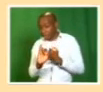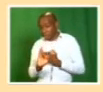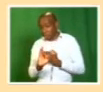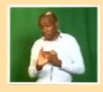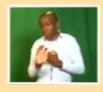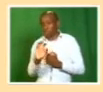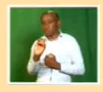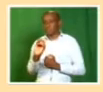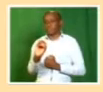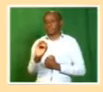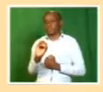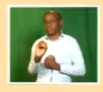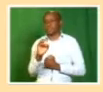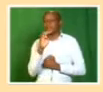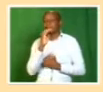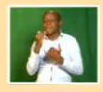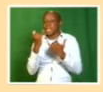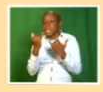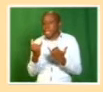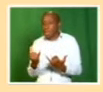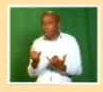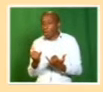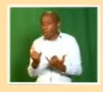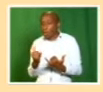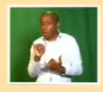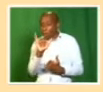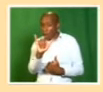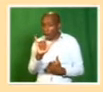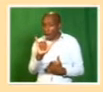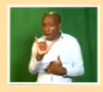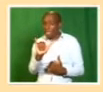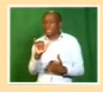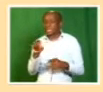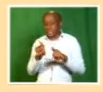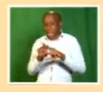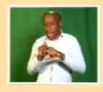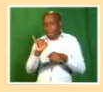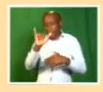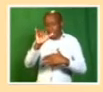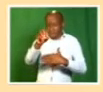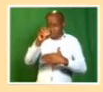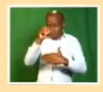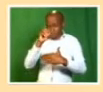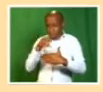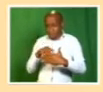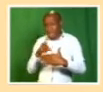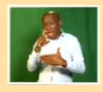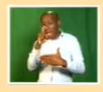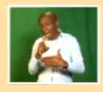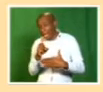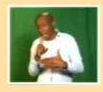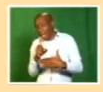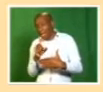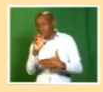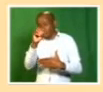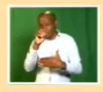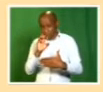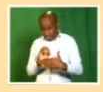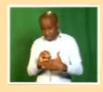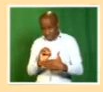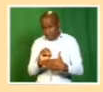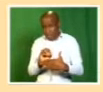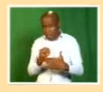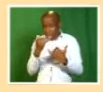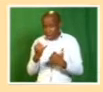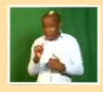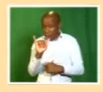a 0. To get the y coordinate, you substitute to the equation. Where there is x, you put 0. Then you'll